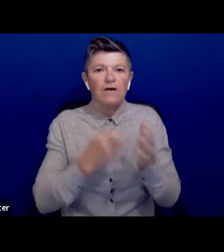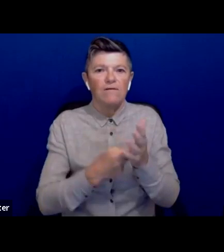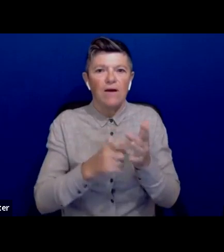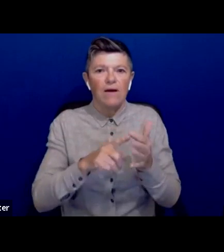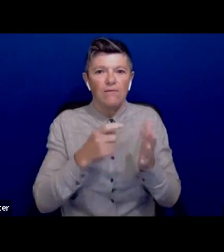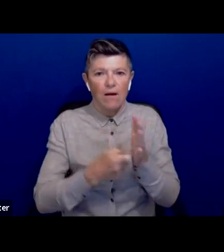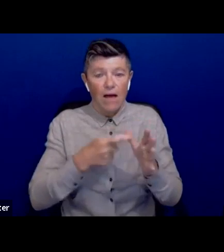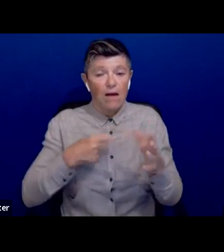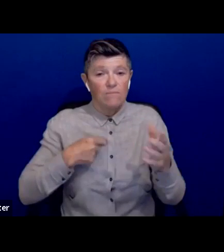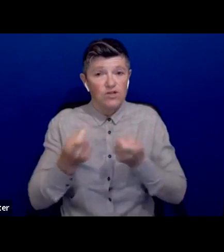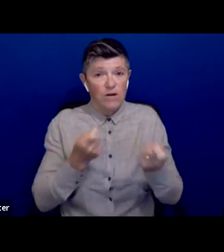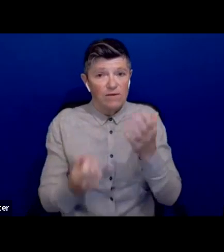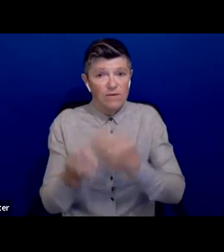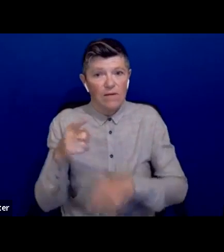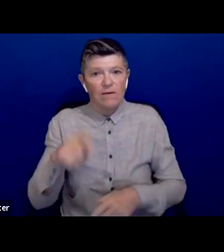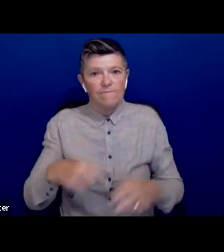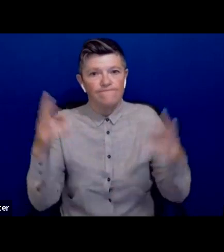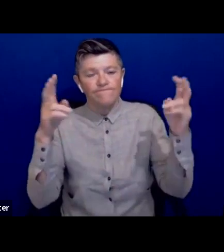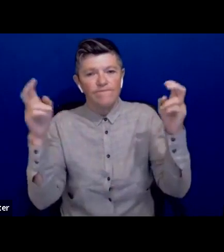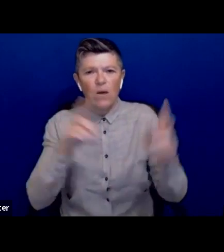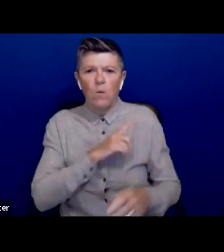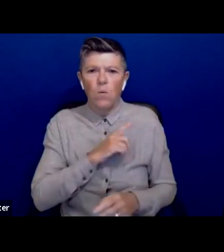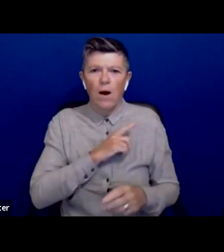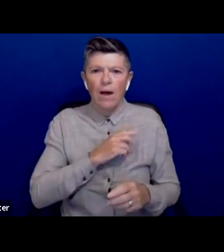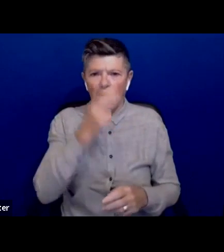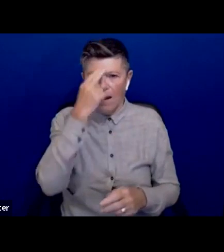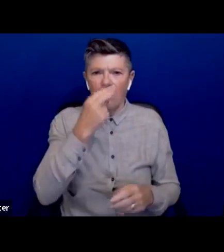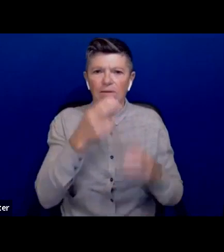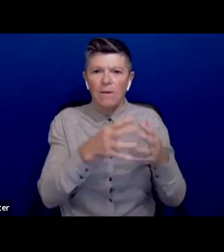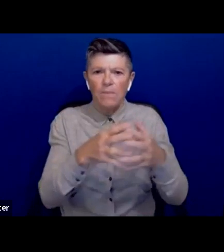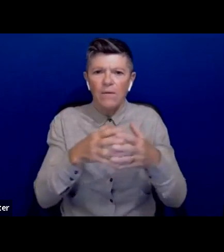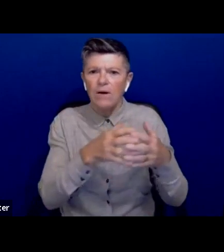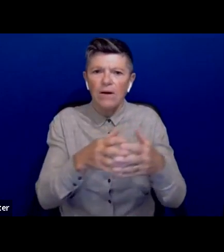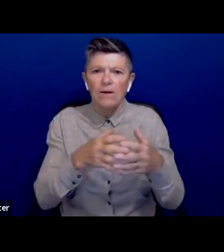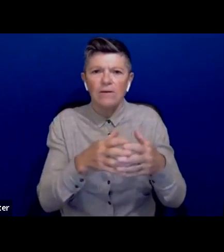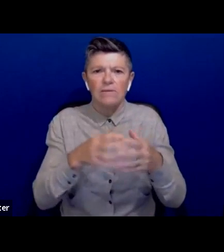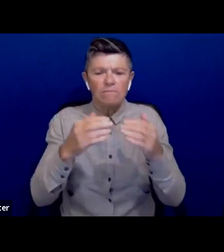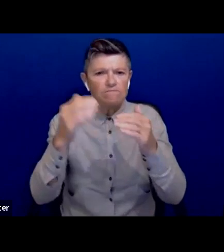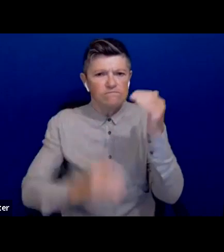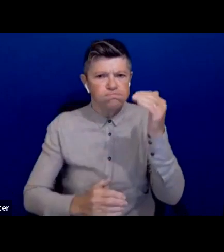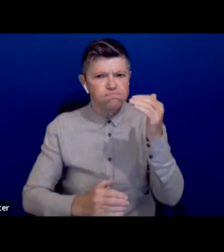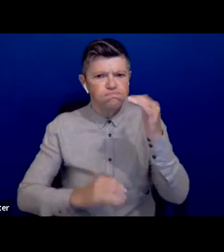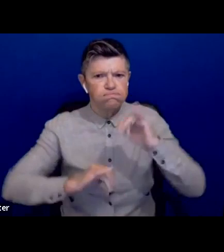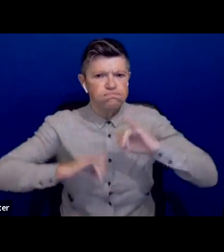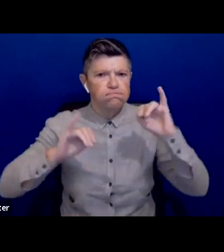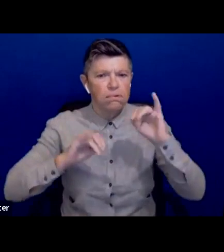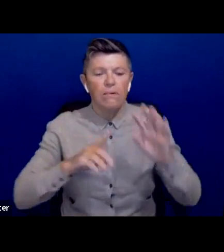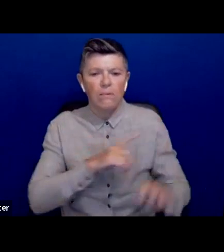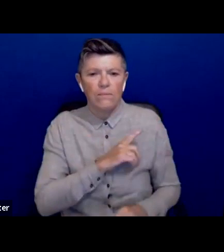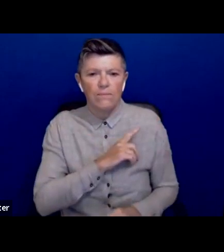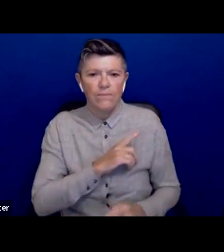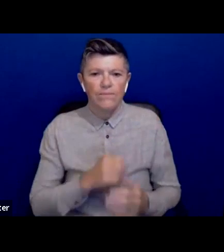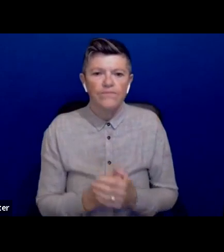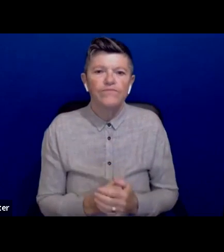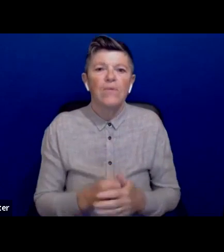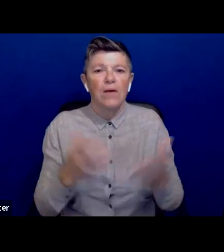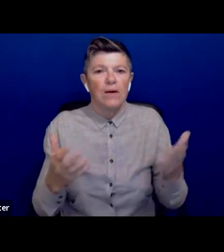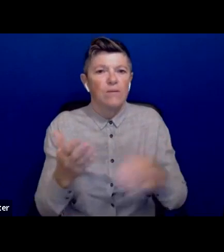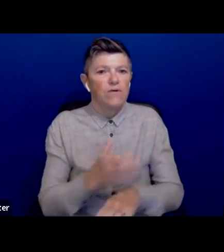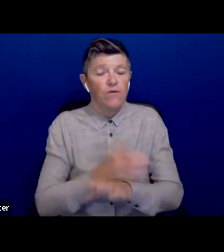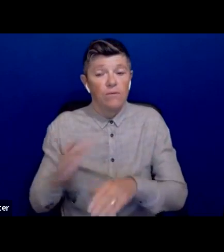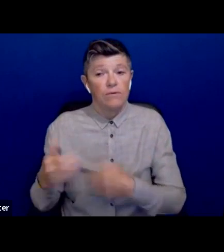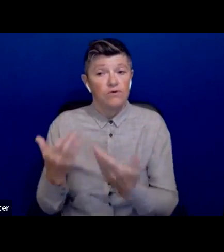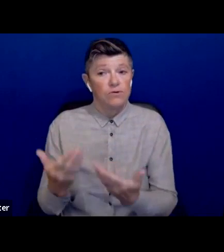entitled, Why is Latin American Inequality So Extreme? Before I introduce our very distinguished